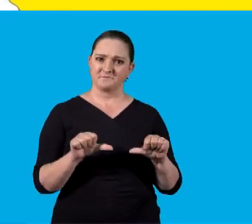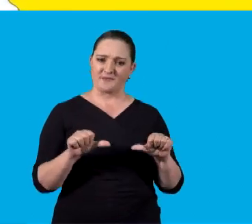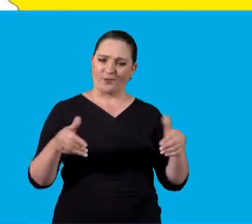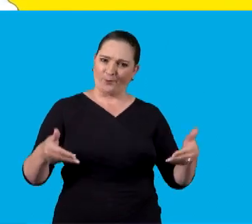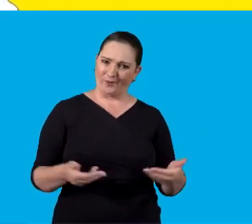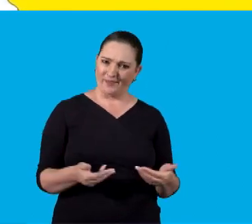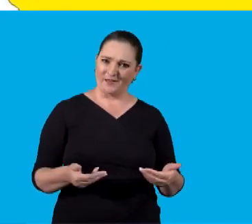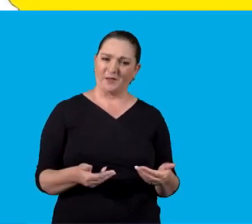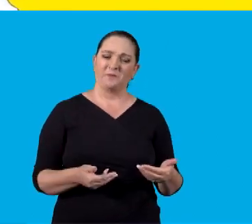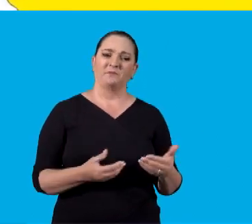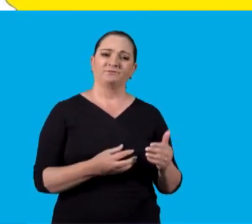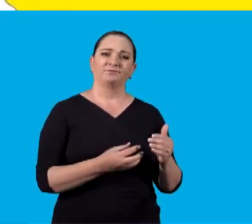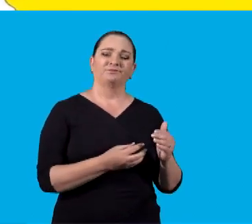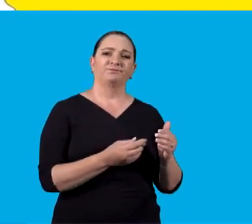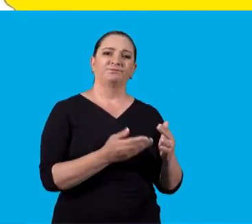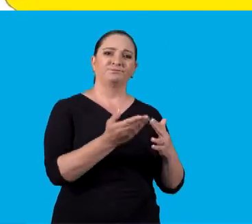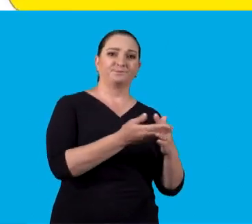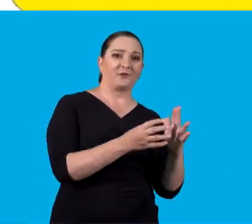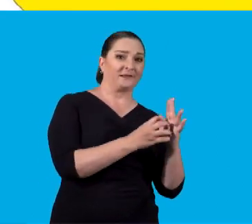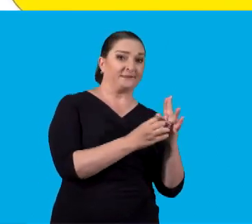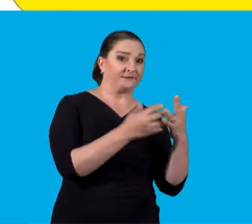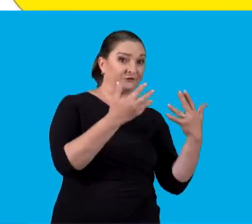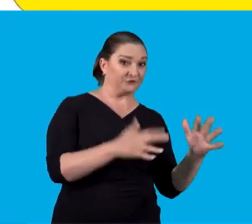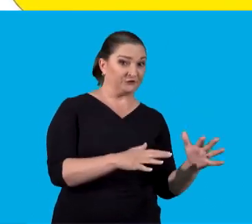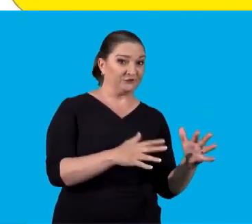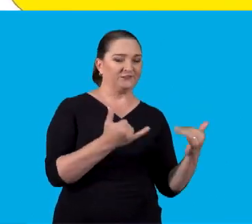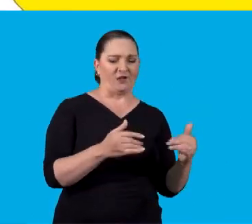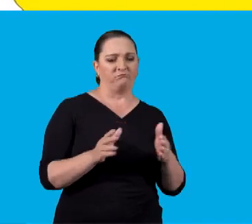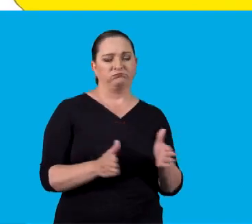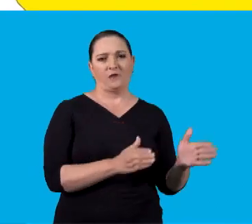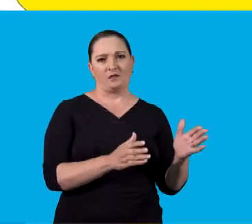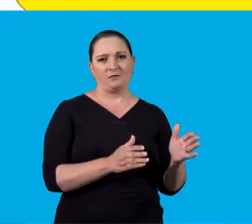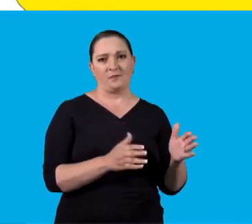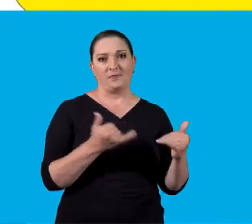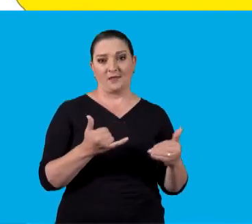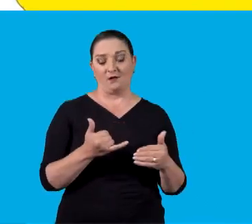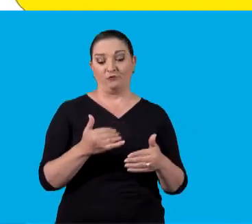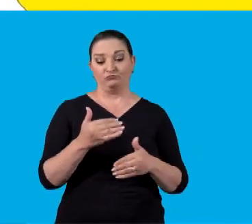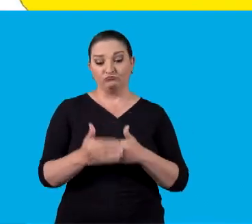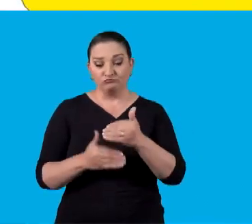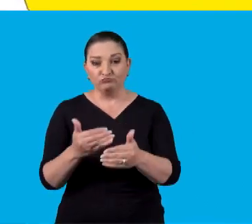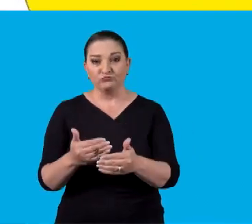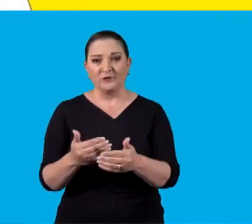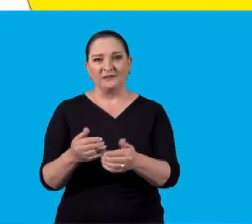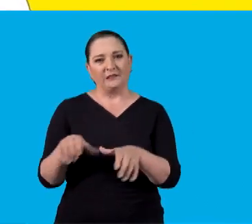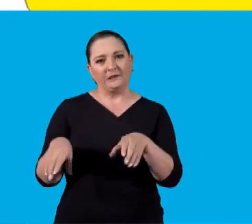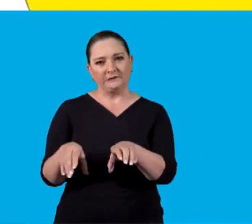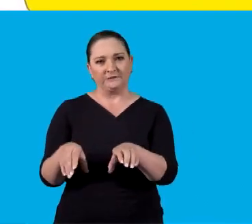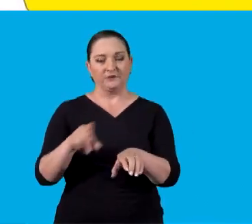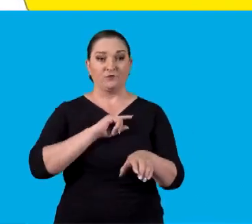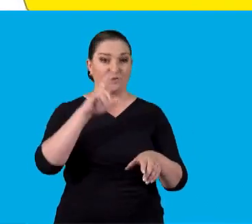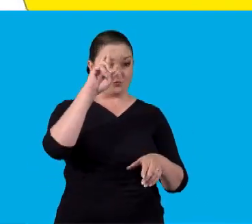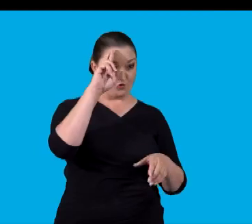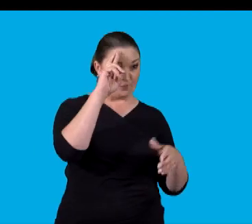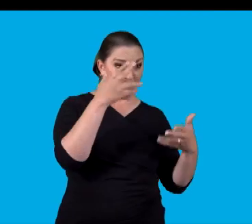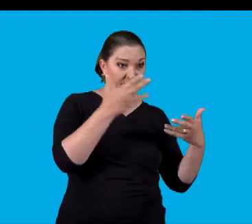Welcome back from the ad break. We are now going to look at the other part of our financing activities. So remember, we did the proceeds from